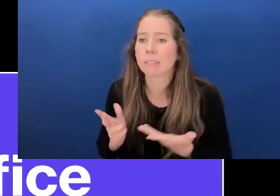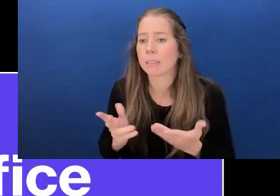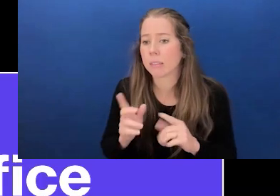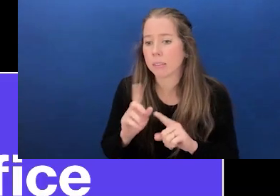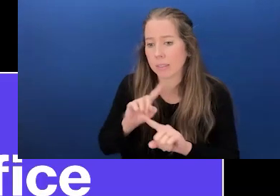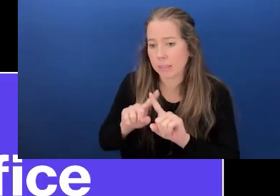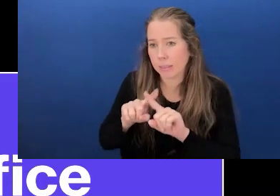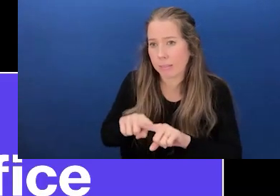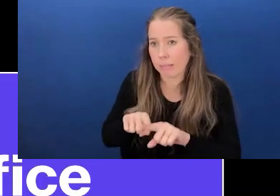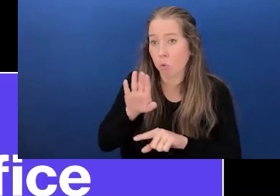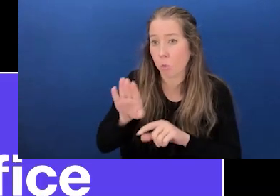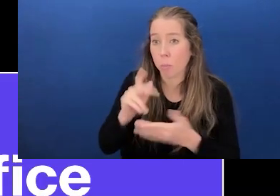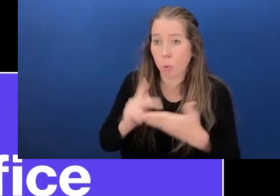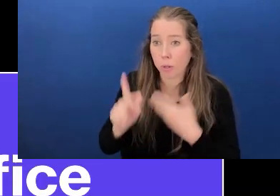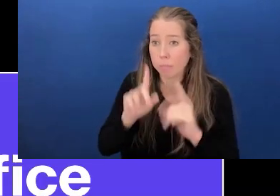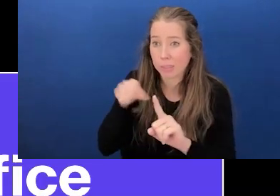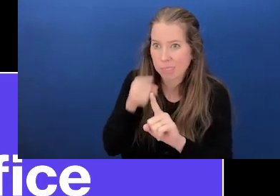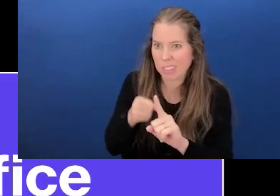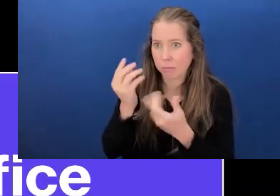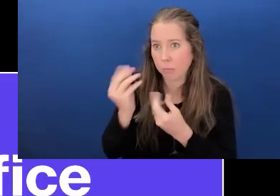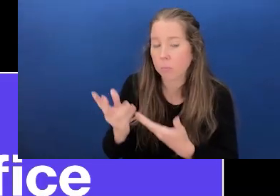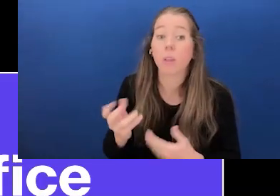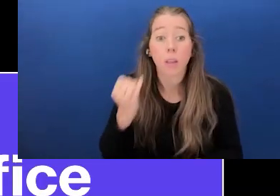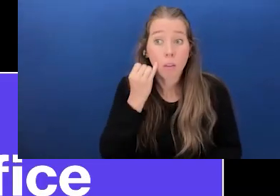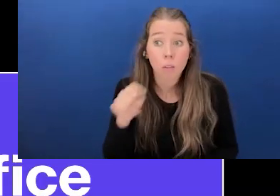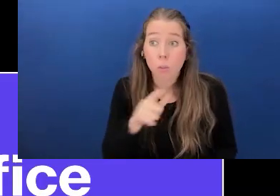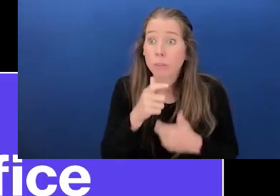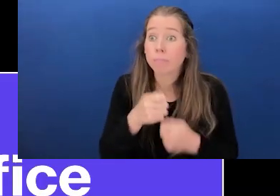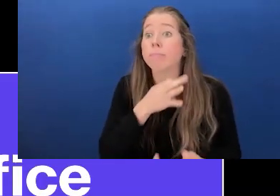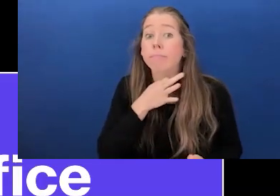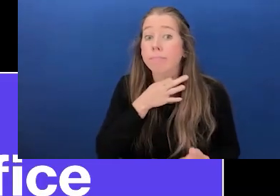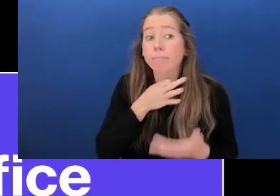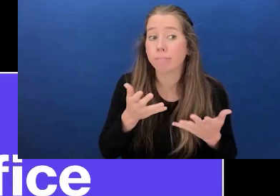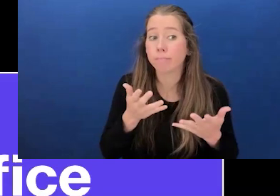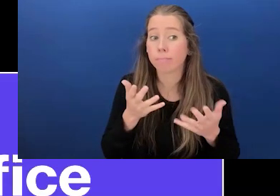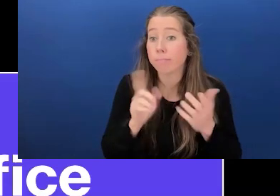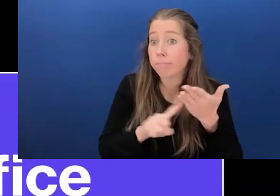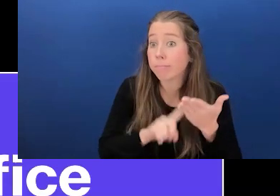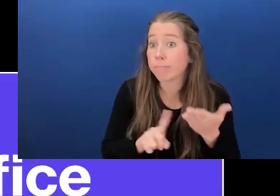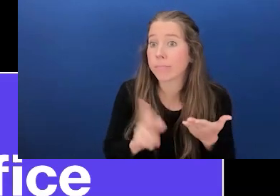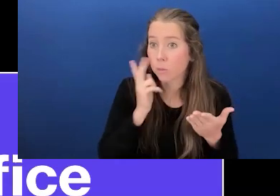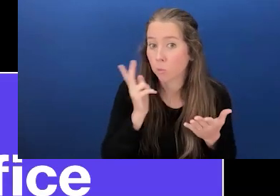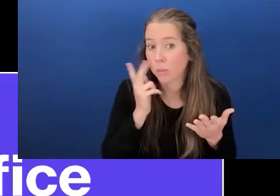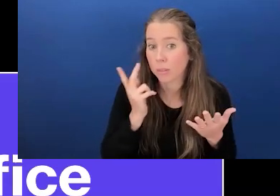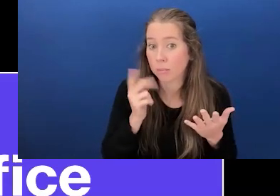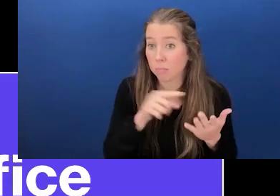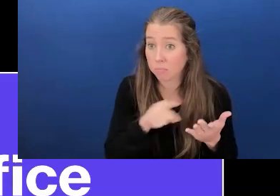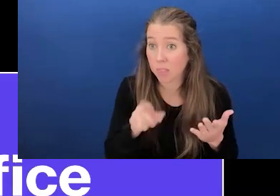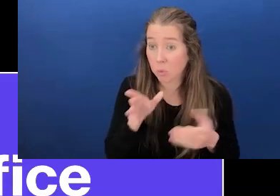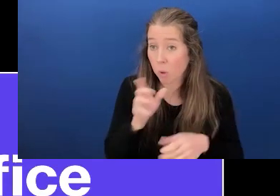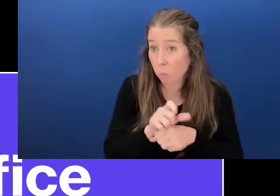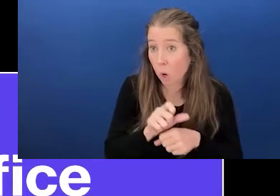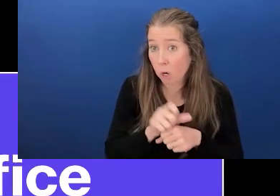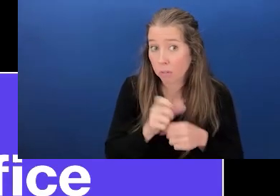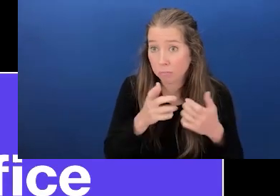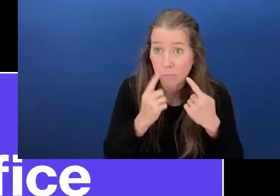specifics of your program. So if you're interested in, investigating to see if this is going to work for